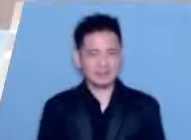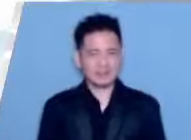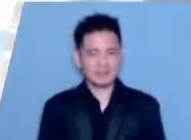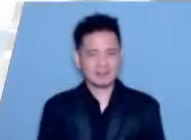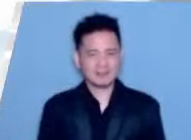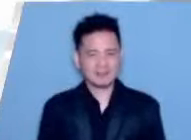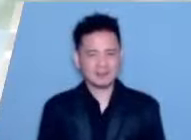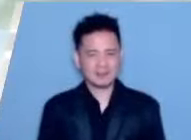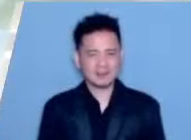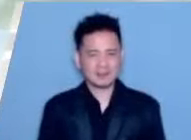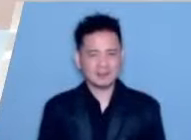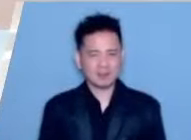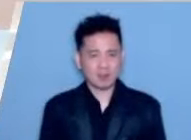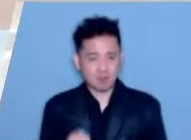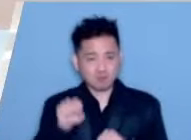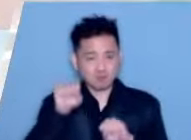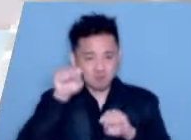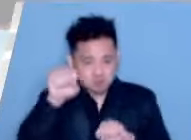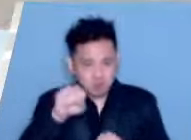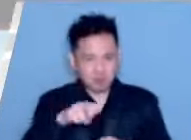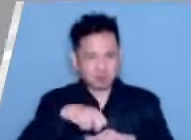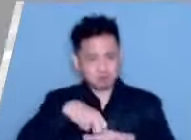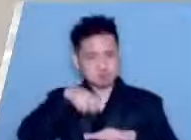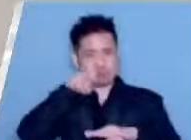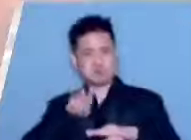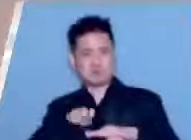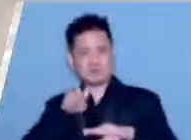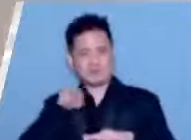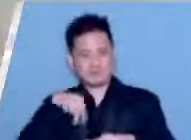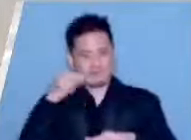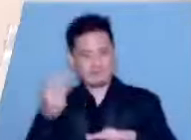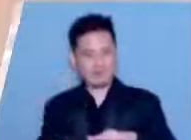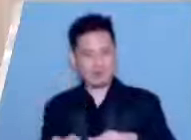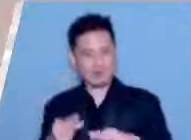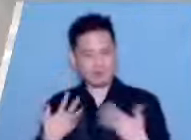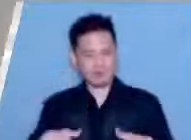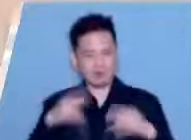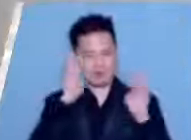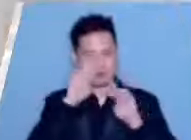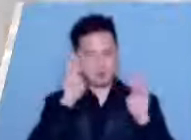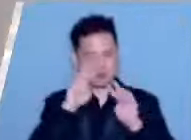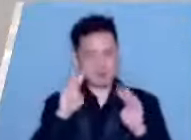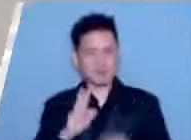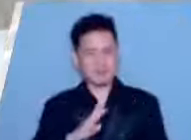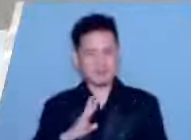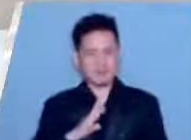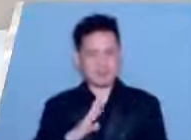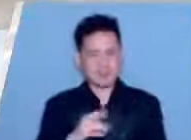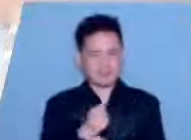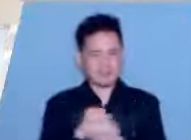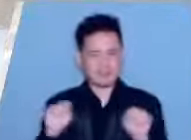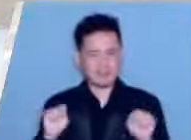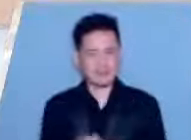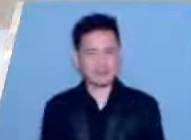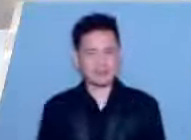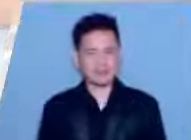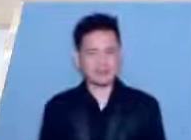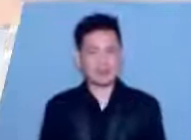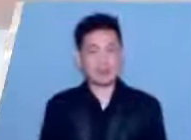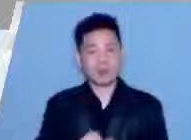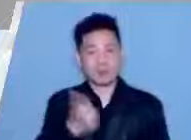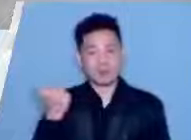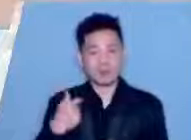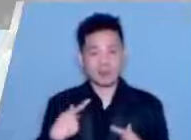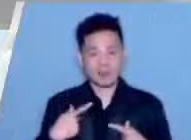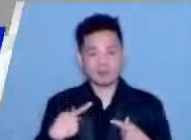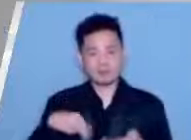ang kryptonite ng dalawa na humataw pa nga sa isang dance challenge. Yan naman. Wow. Mag-ingat. O